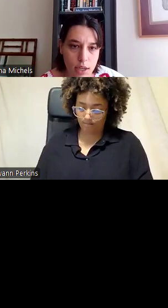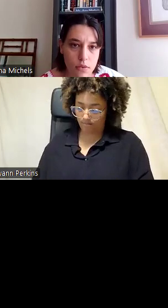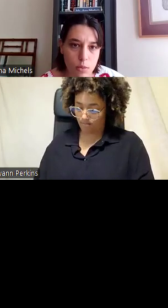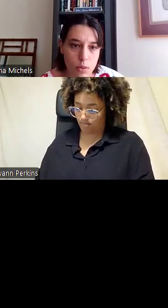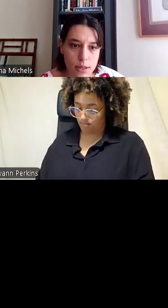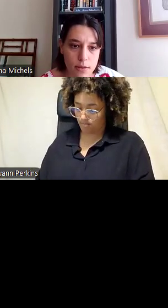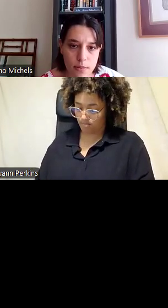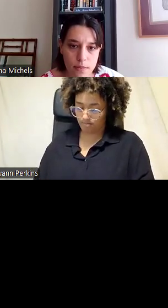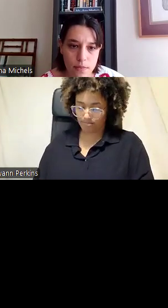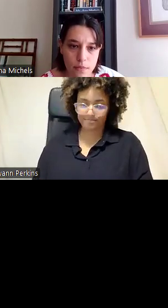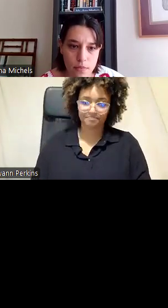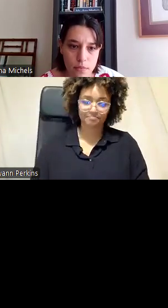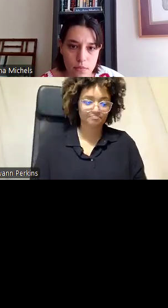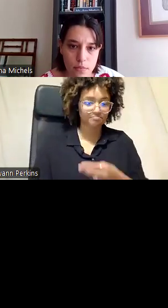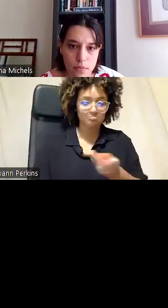Just going to give it a few moments.